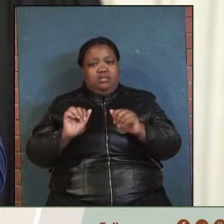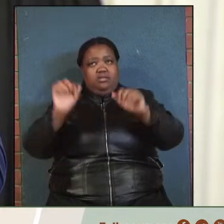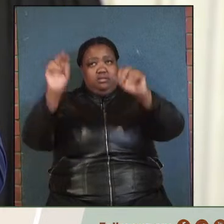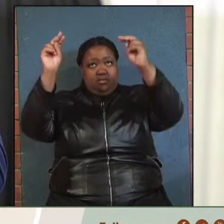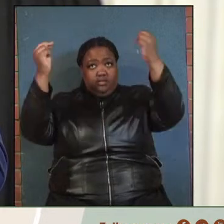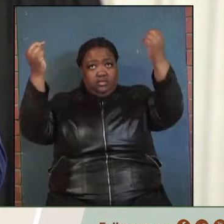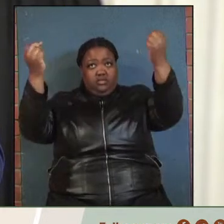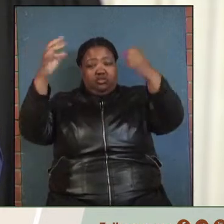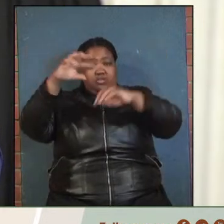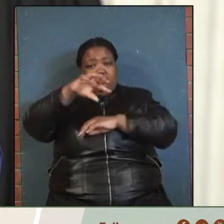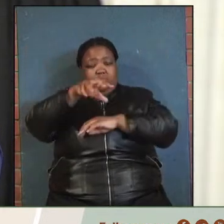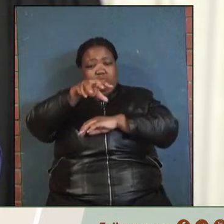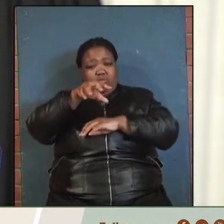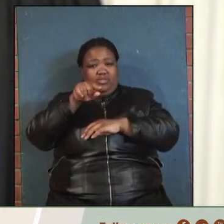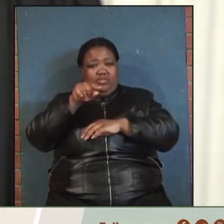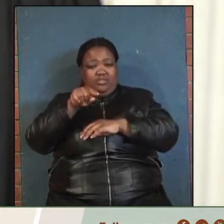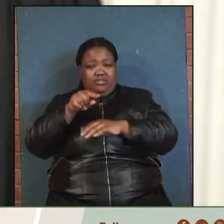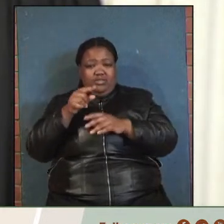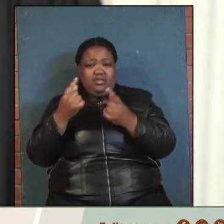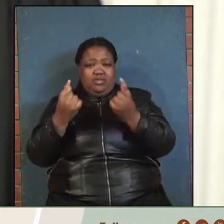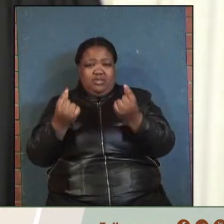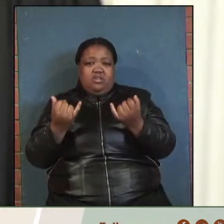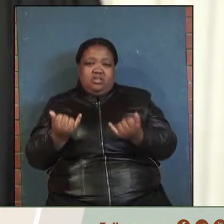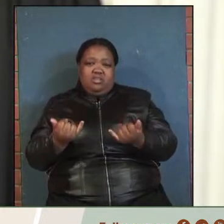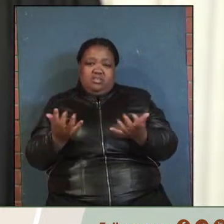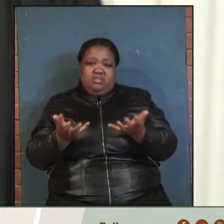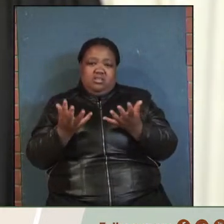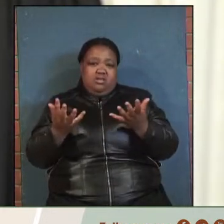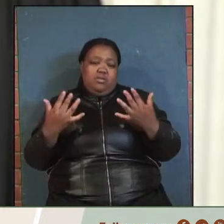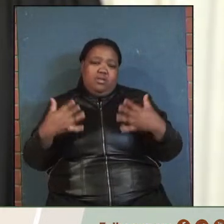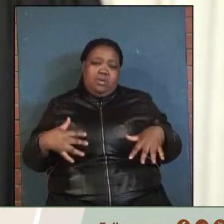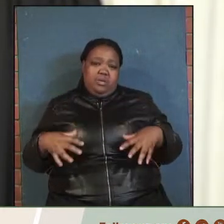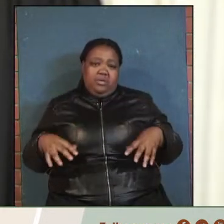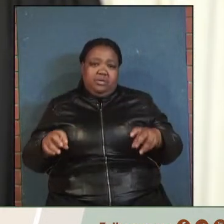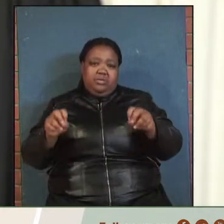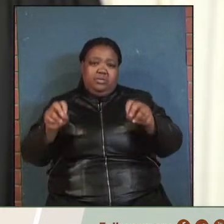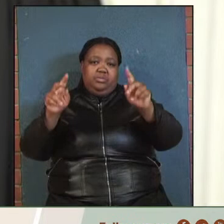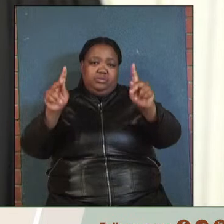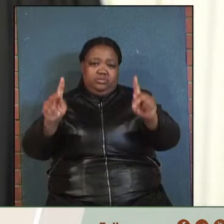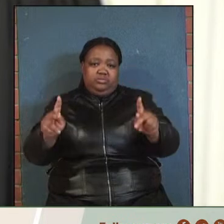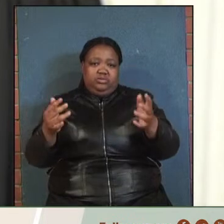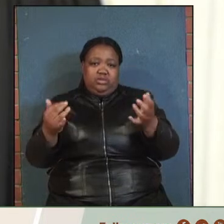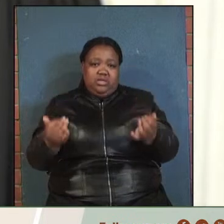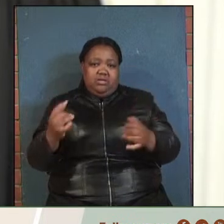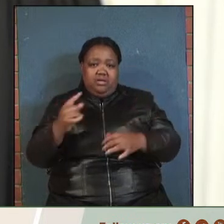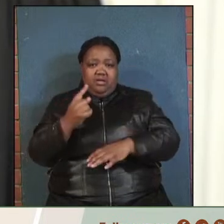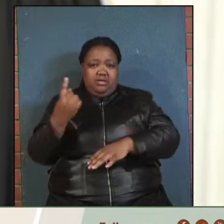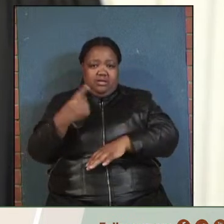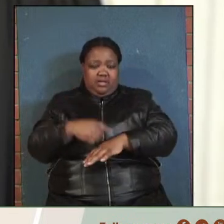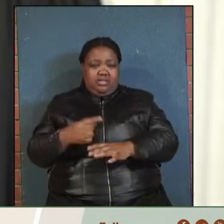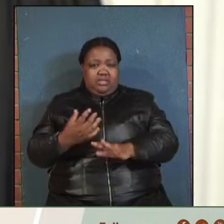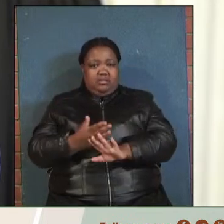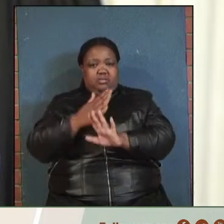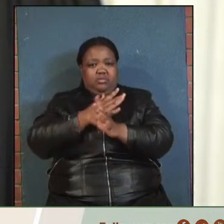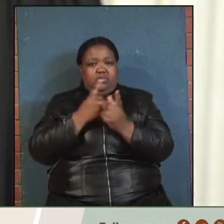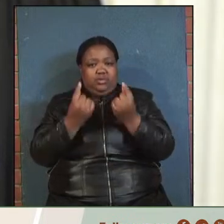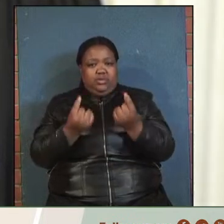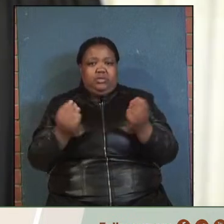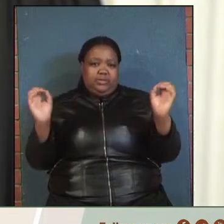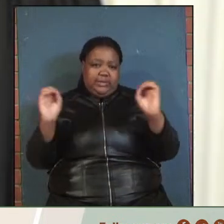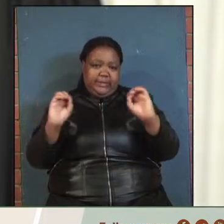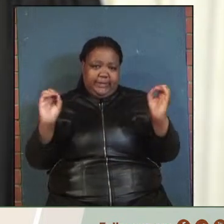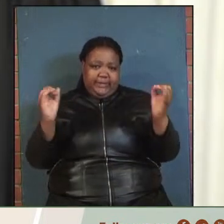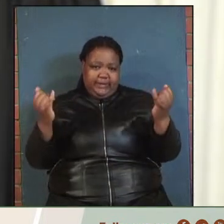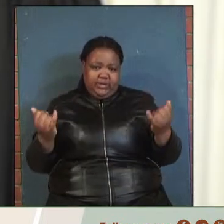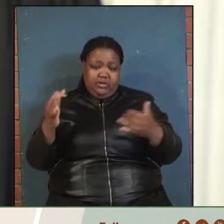legislatures across the country. And that's a first privilege that has never been undertaken in previous